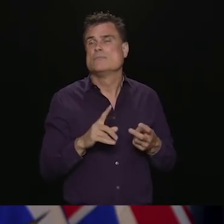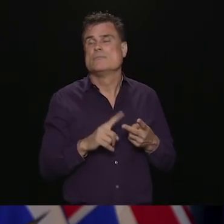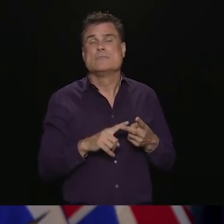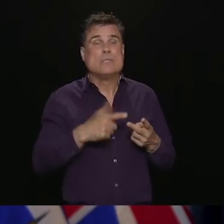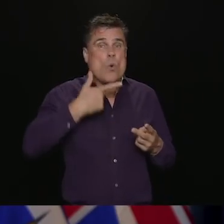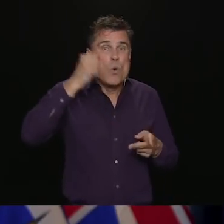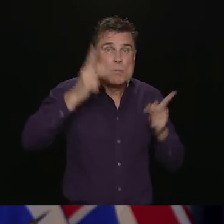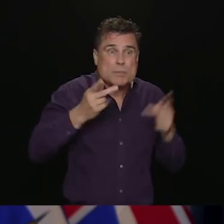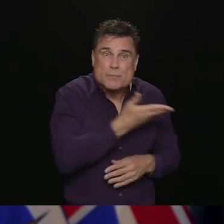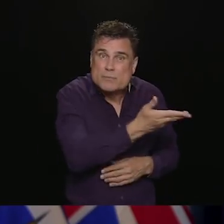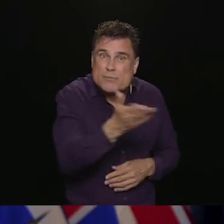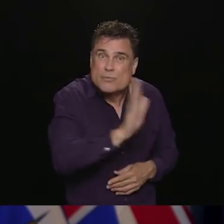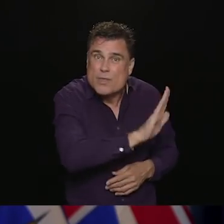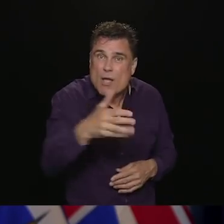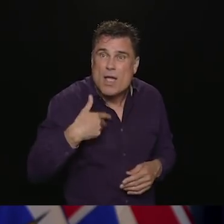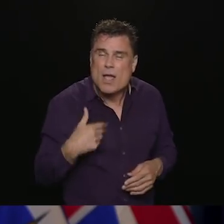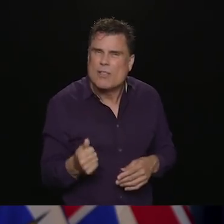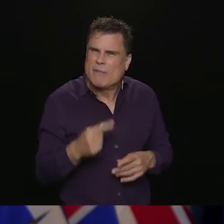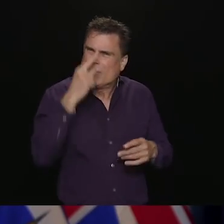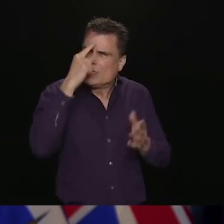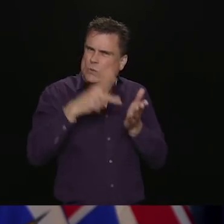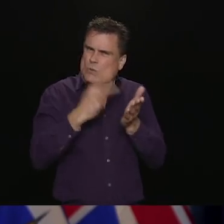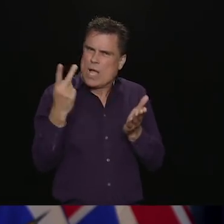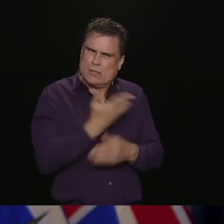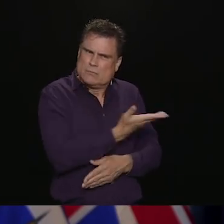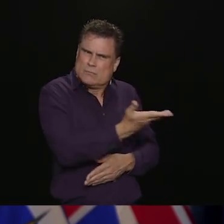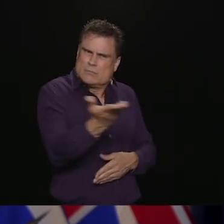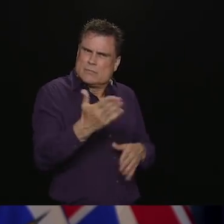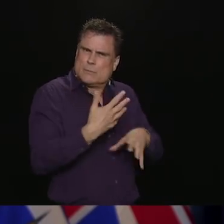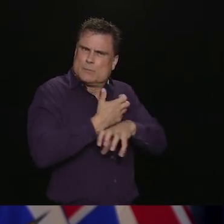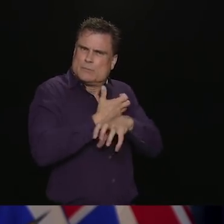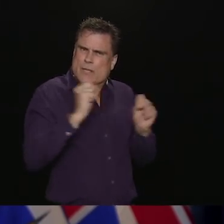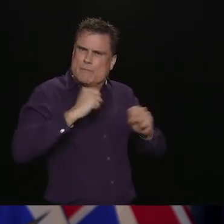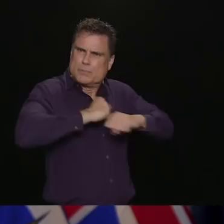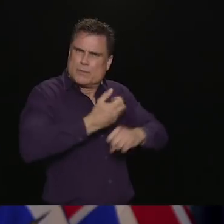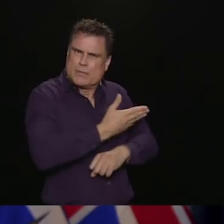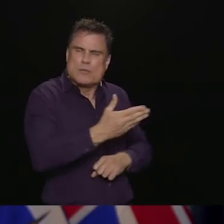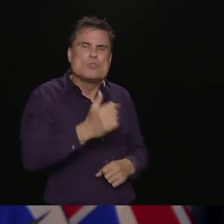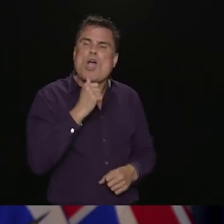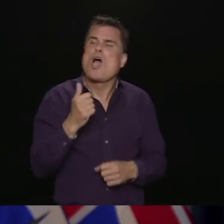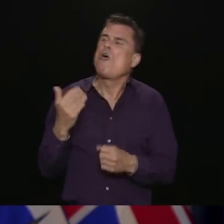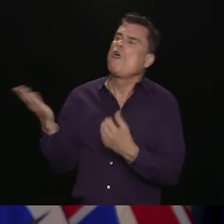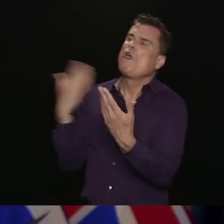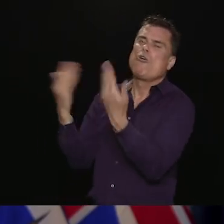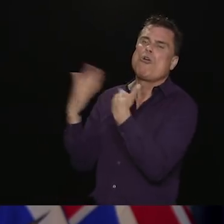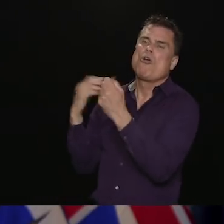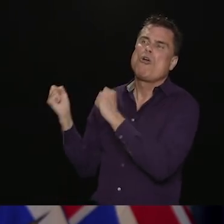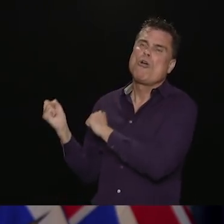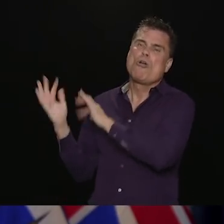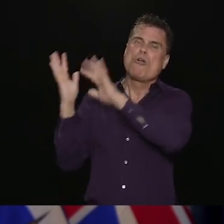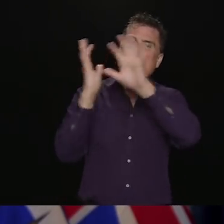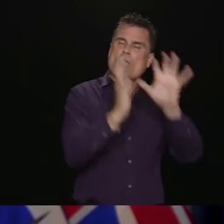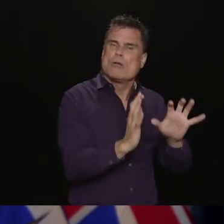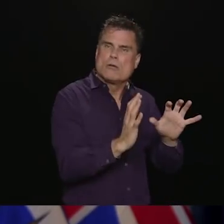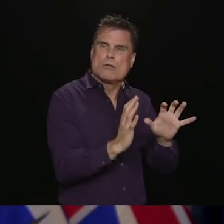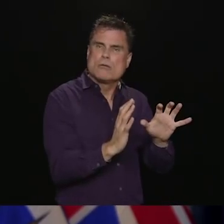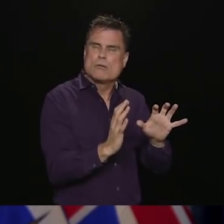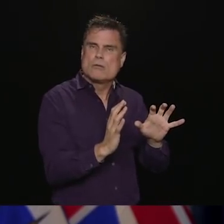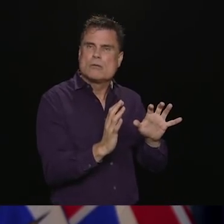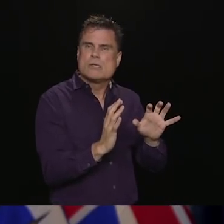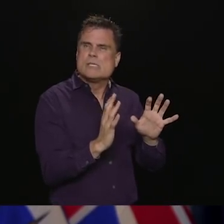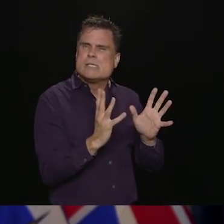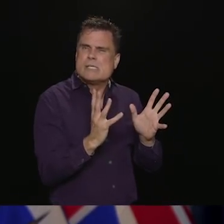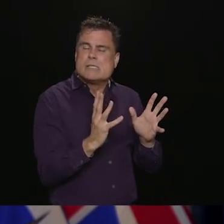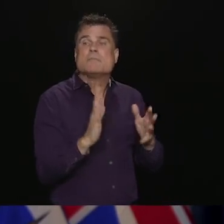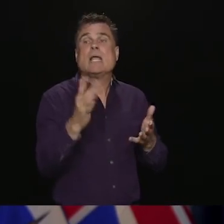people. You want to make sure that, yeah, if you're doing dancing, you need to do it with your own small group and then have small groups that